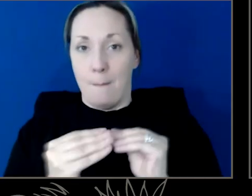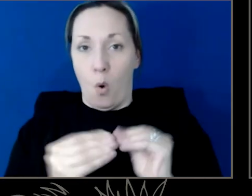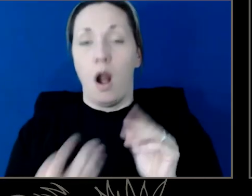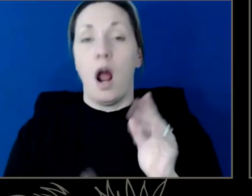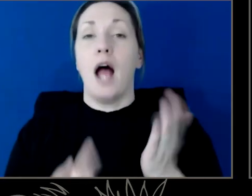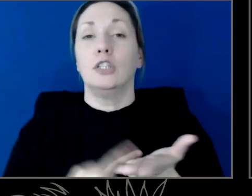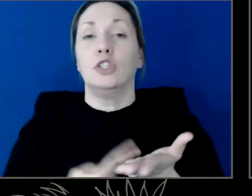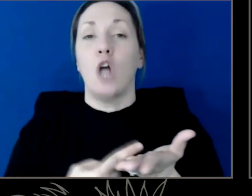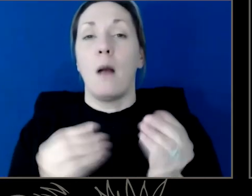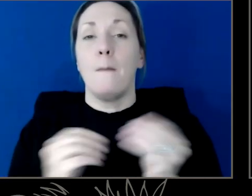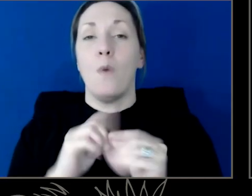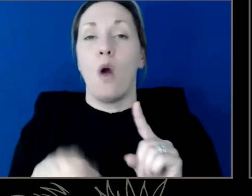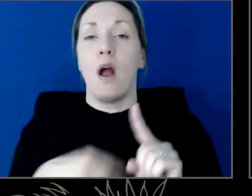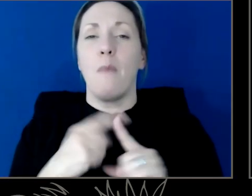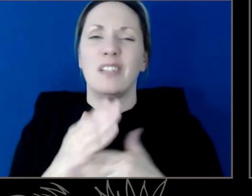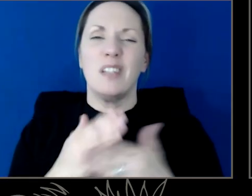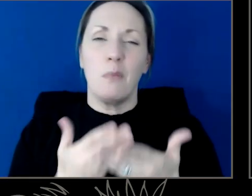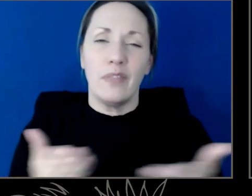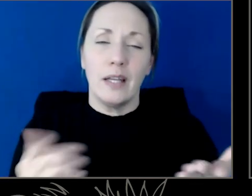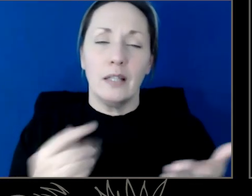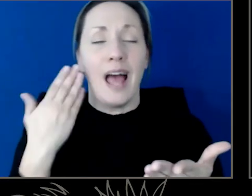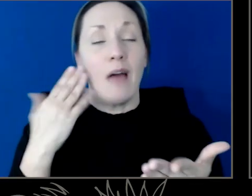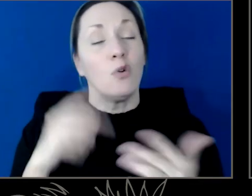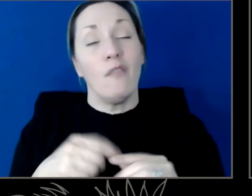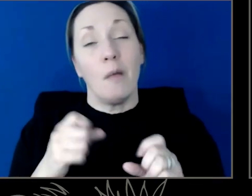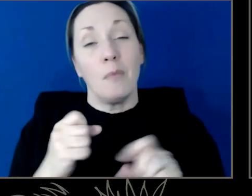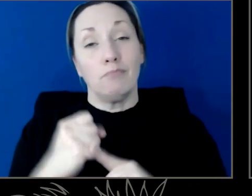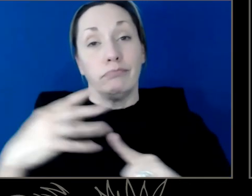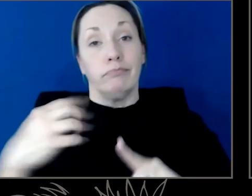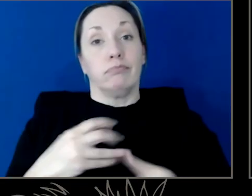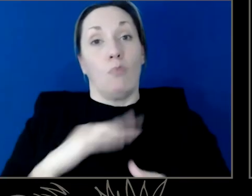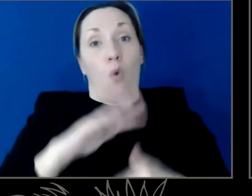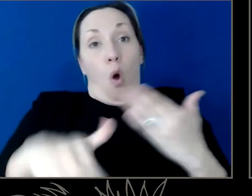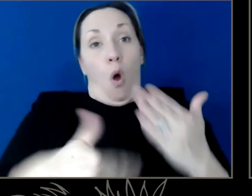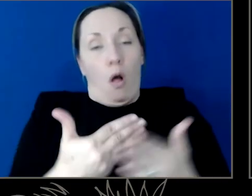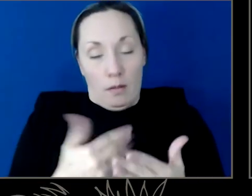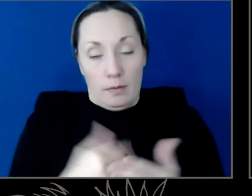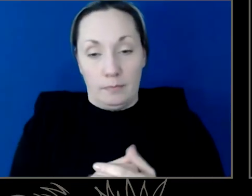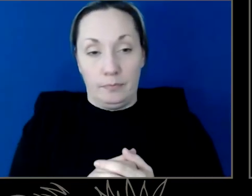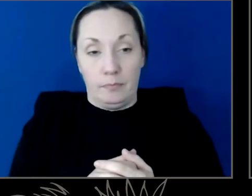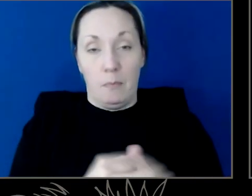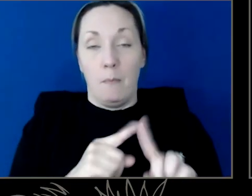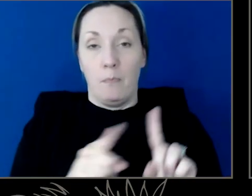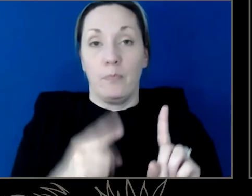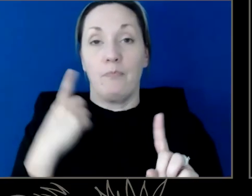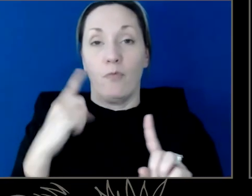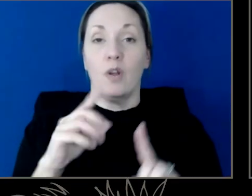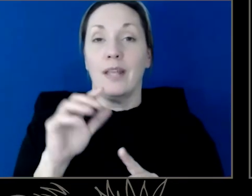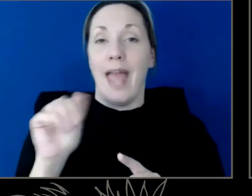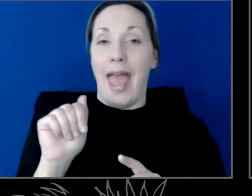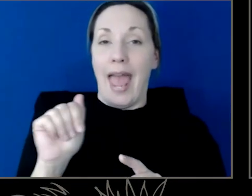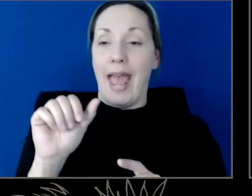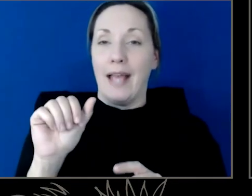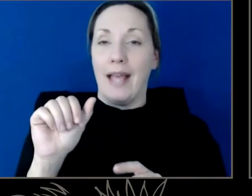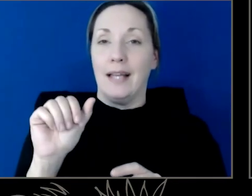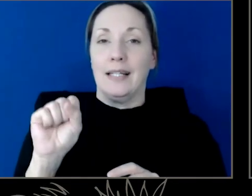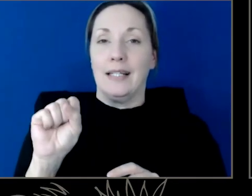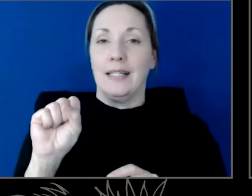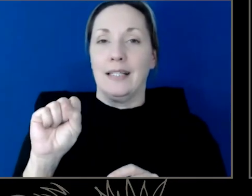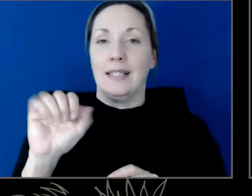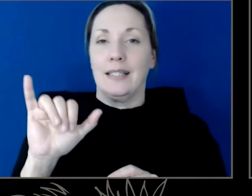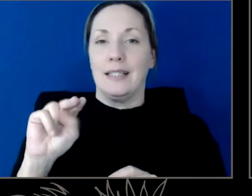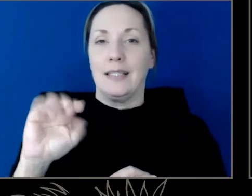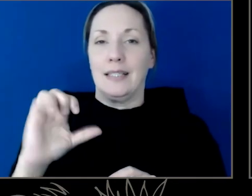I'll talk a little bit more about some of these. I don't know if I'll be able to touch on all of them. But for the